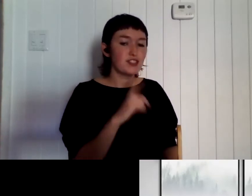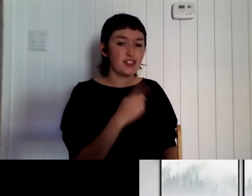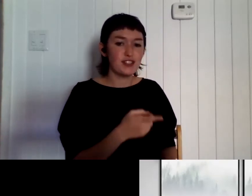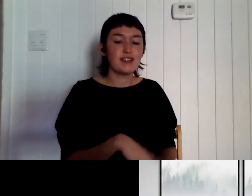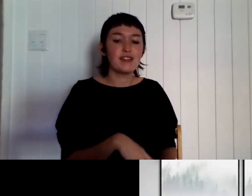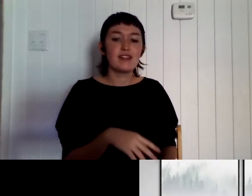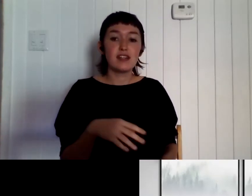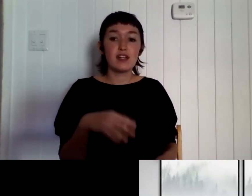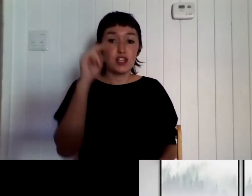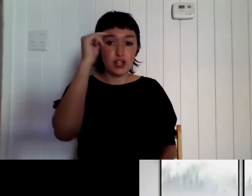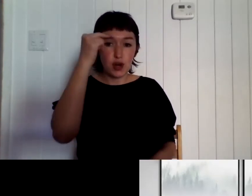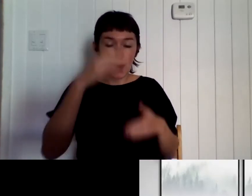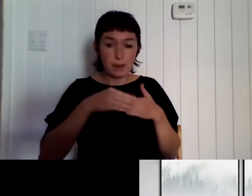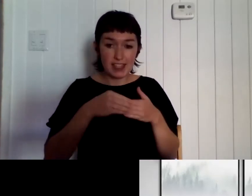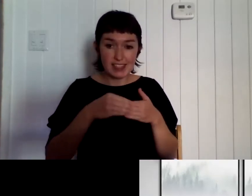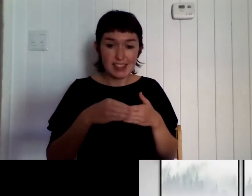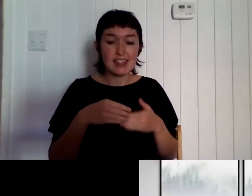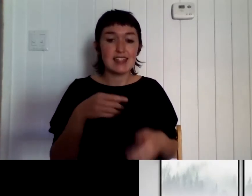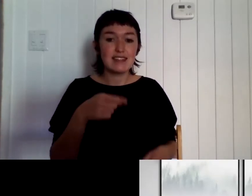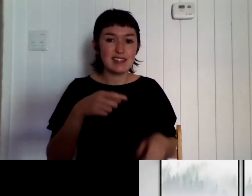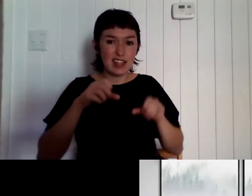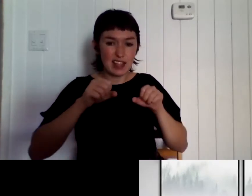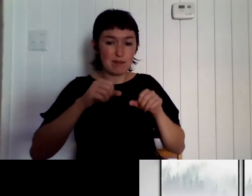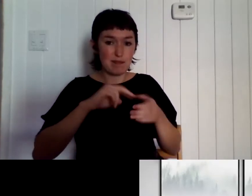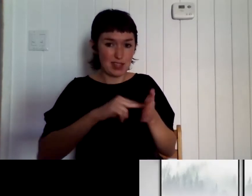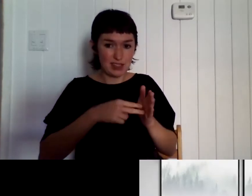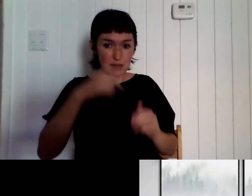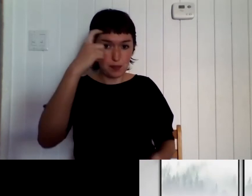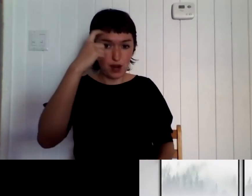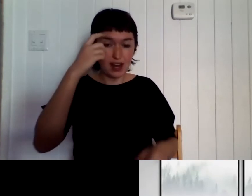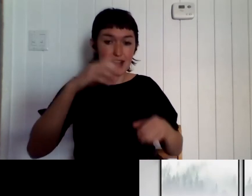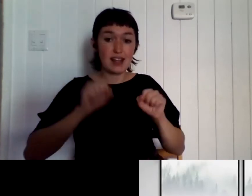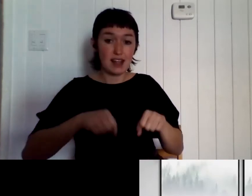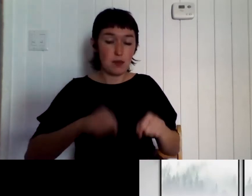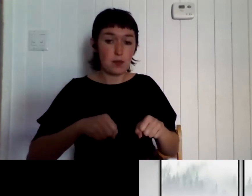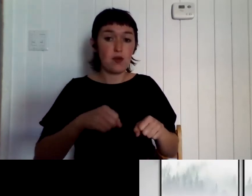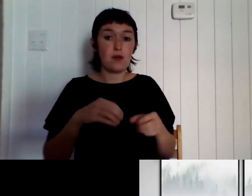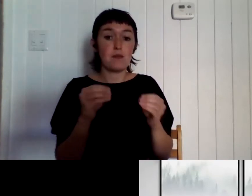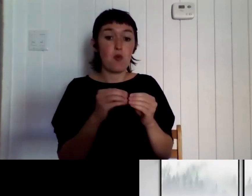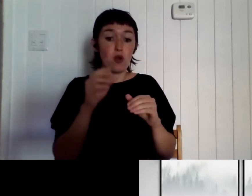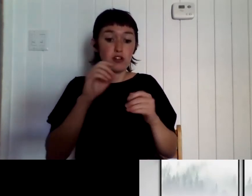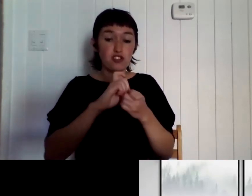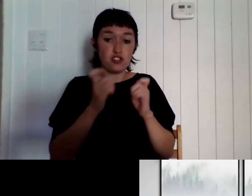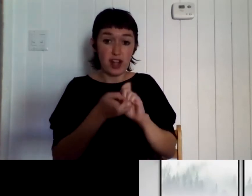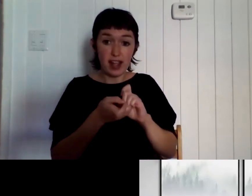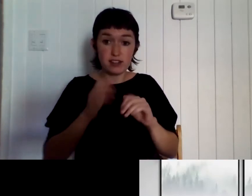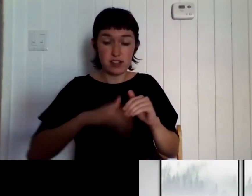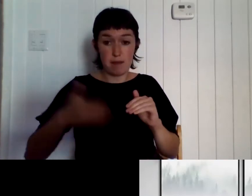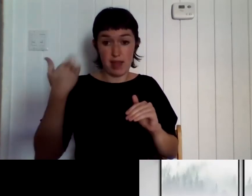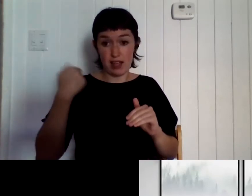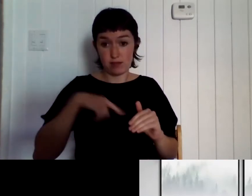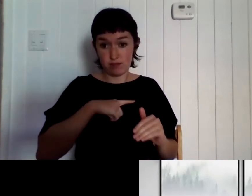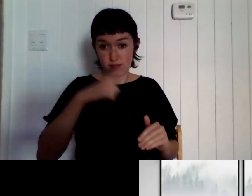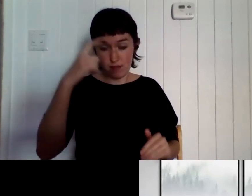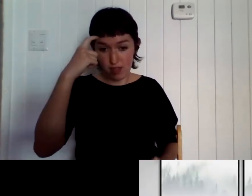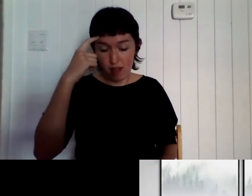is capable of more change than we had initially realized. So I think earlier on in